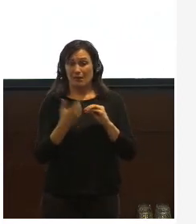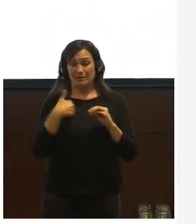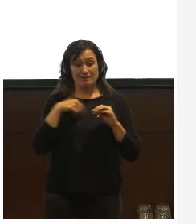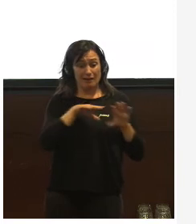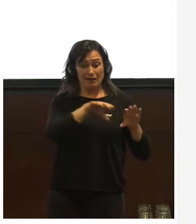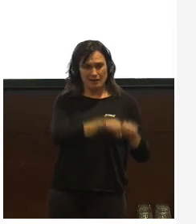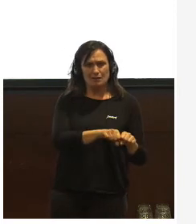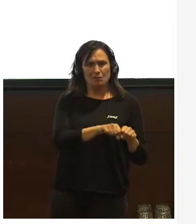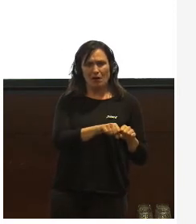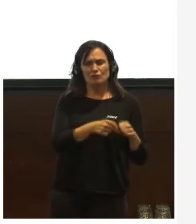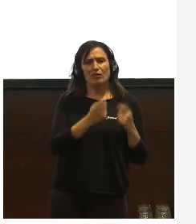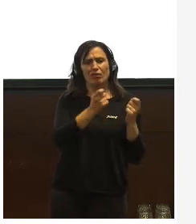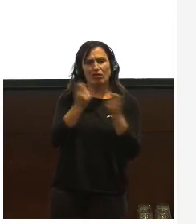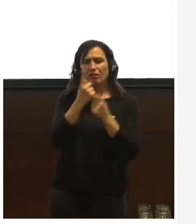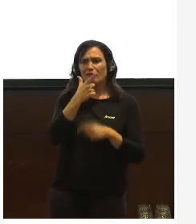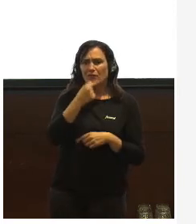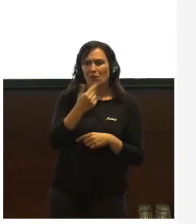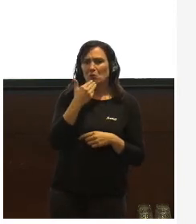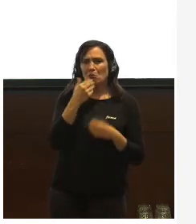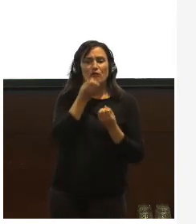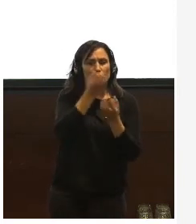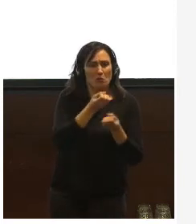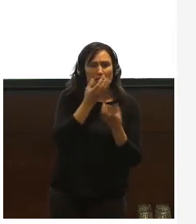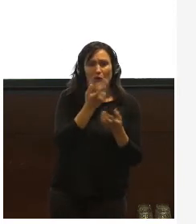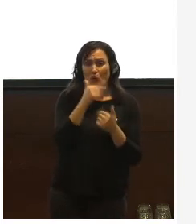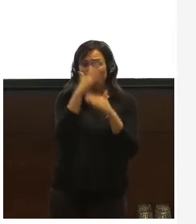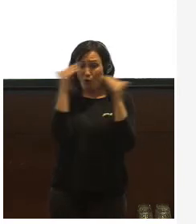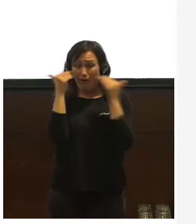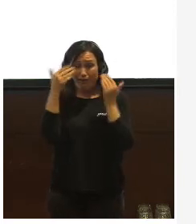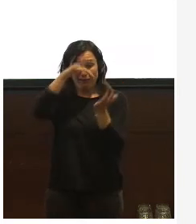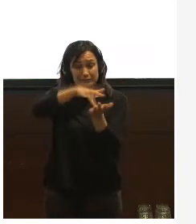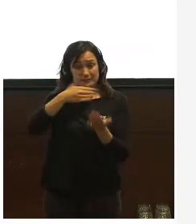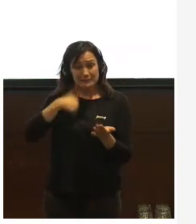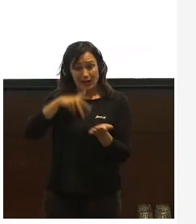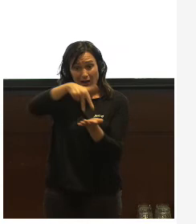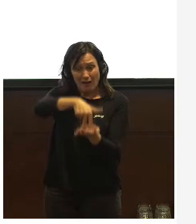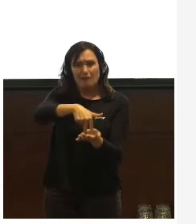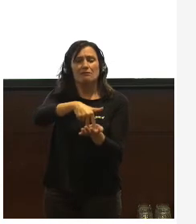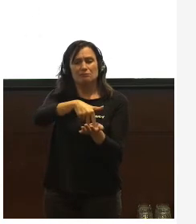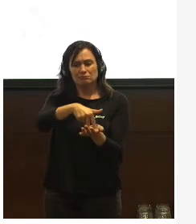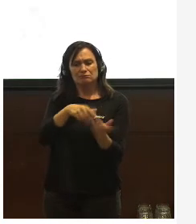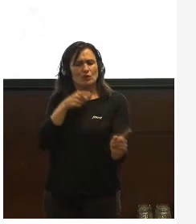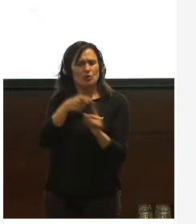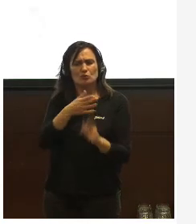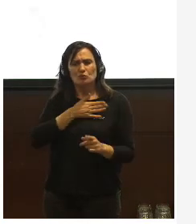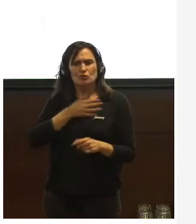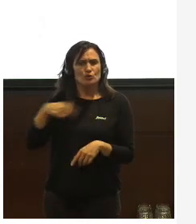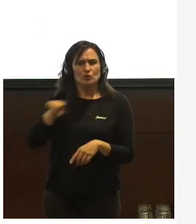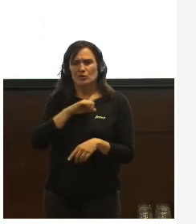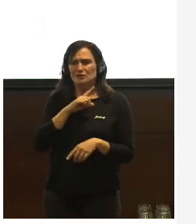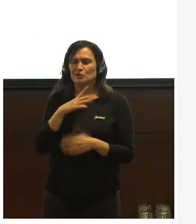information. And when they are in the Netherlands, our goal is to make everything run smoothly. And in order